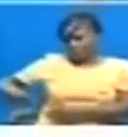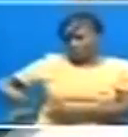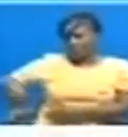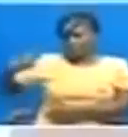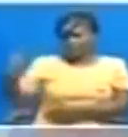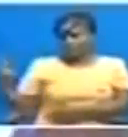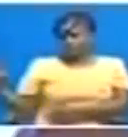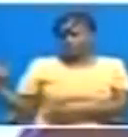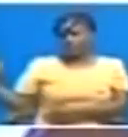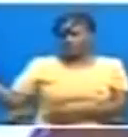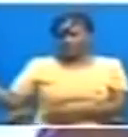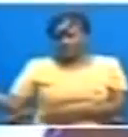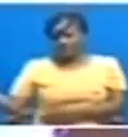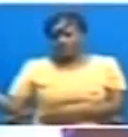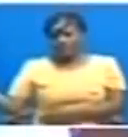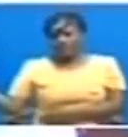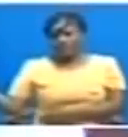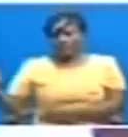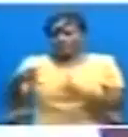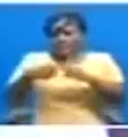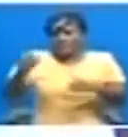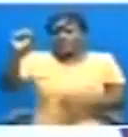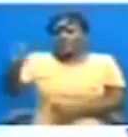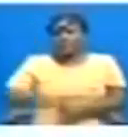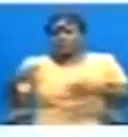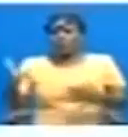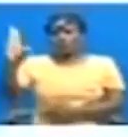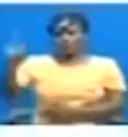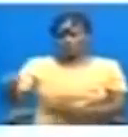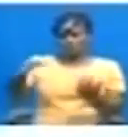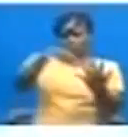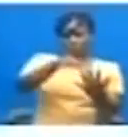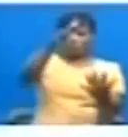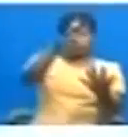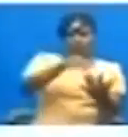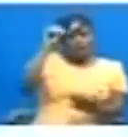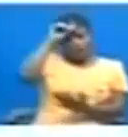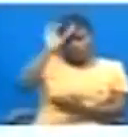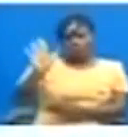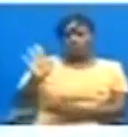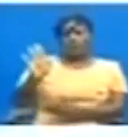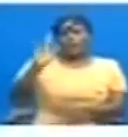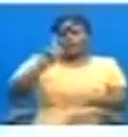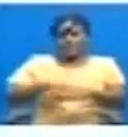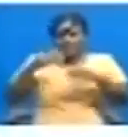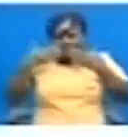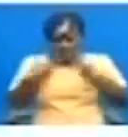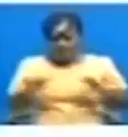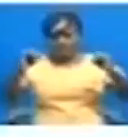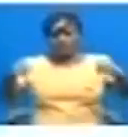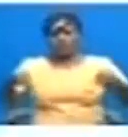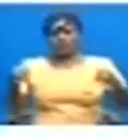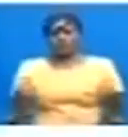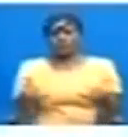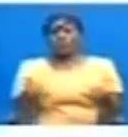to the number 22155. Kindly begin with a yes or a no so that we can be able to poll your opinion at the end of this